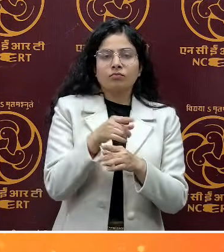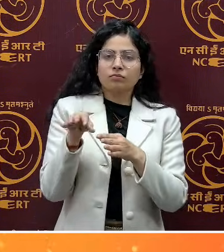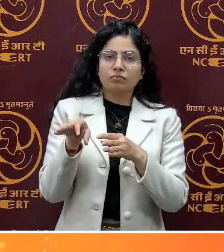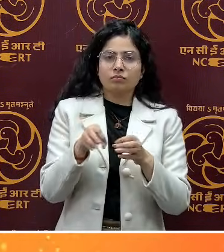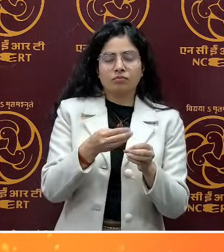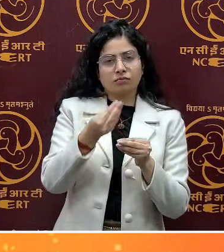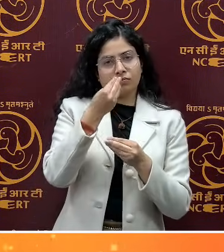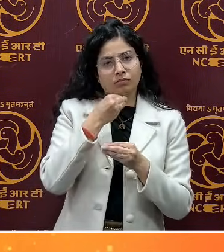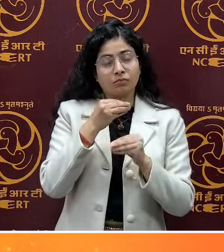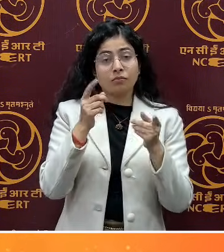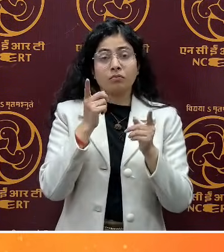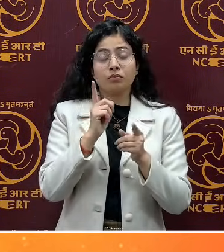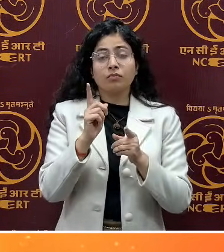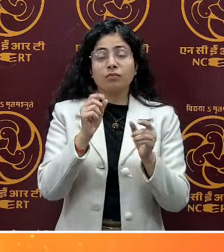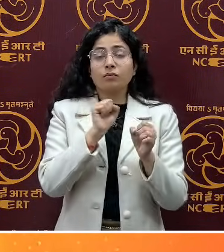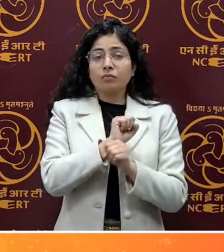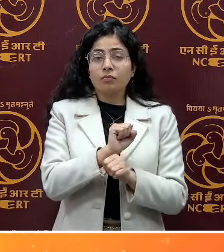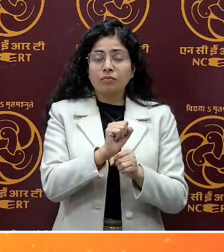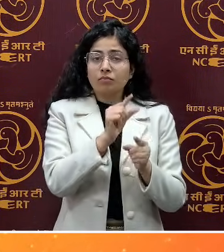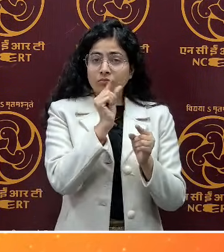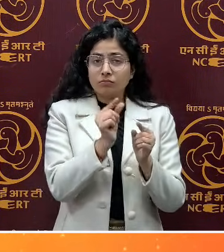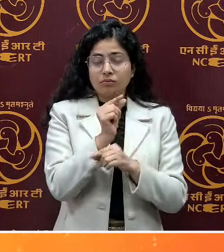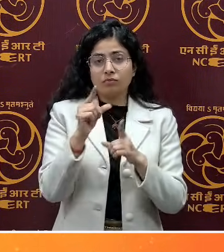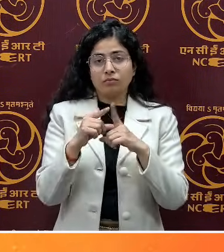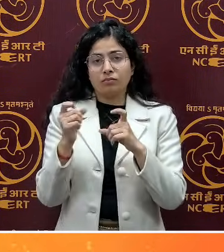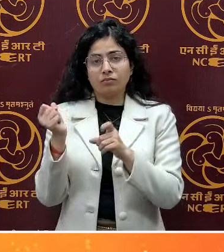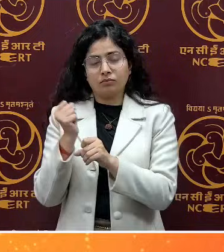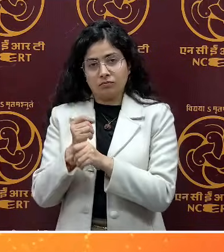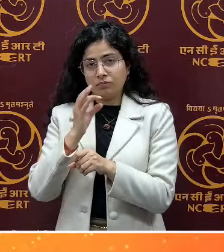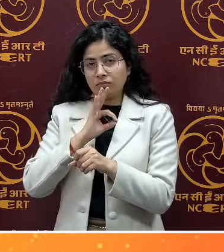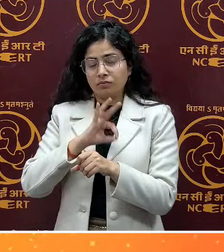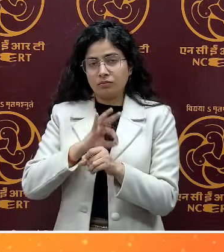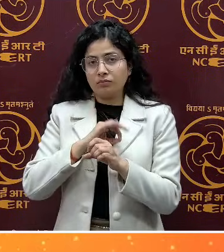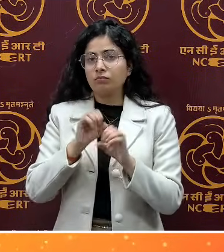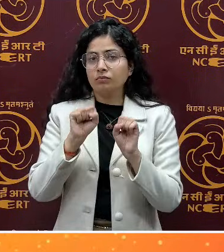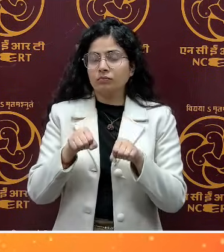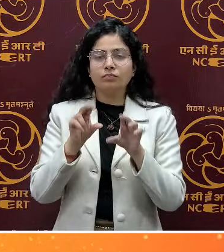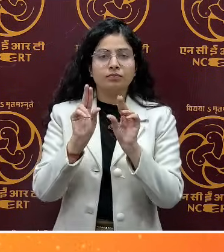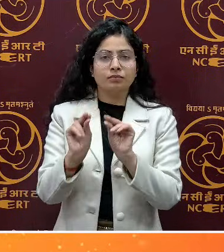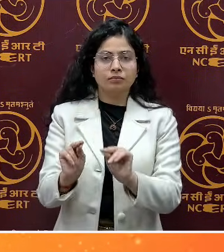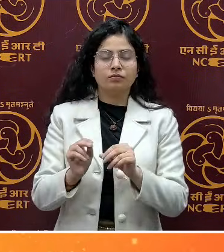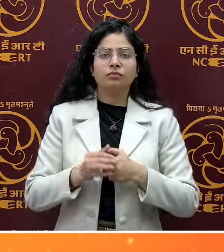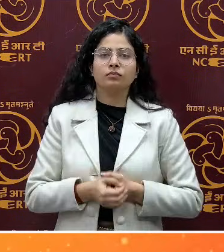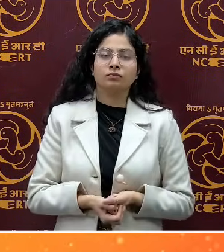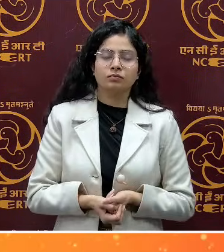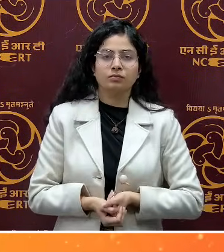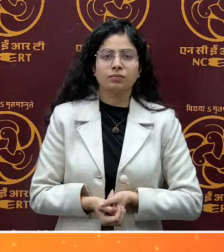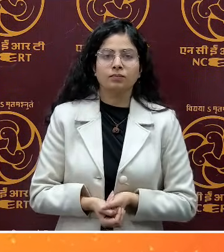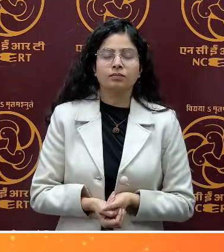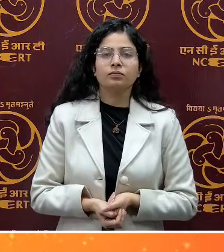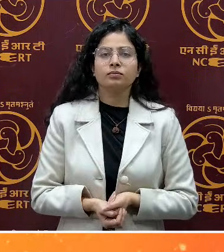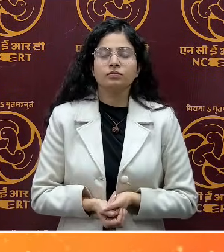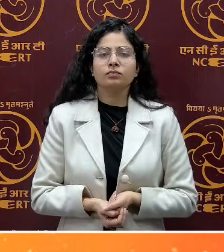their shelter, but are they of any use for the dog? No, they are parasites. One more example we